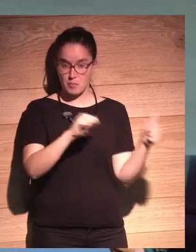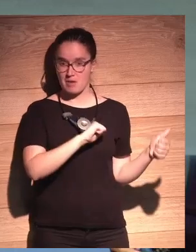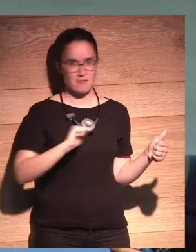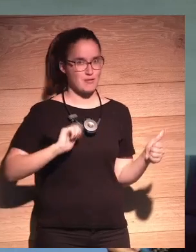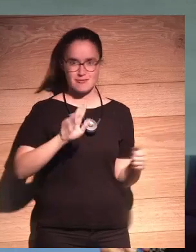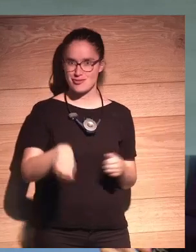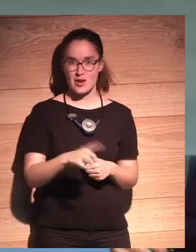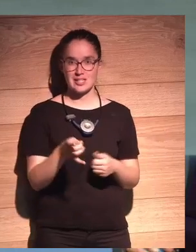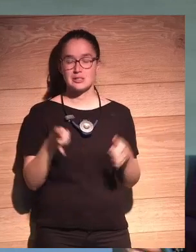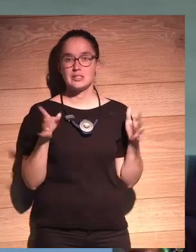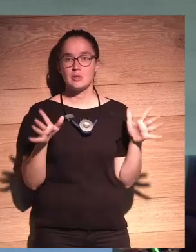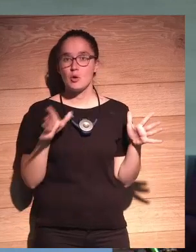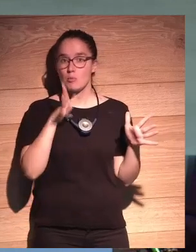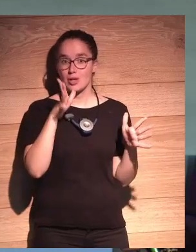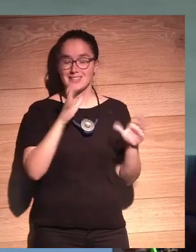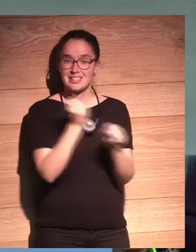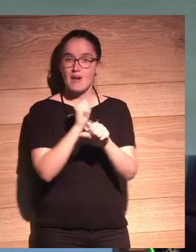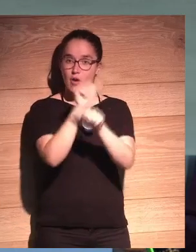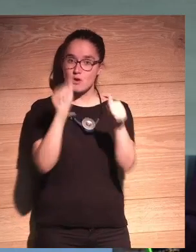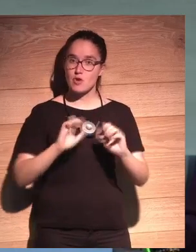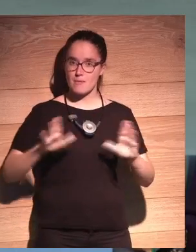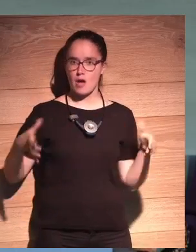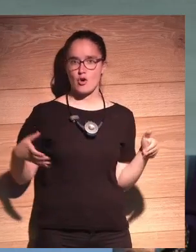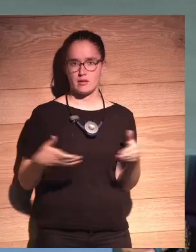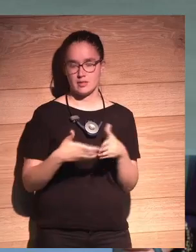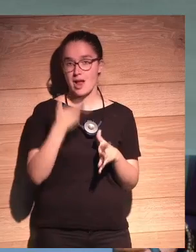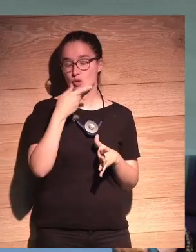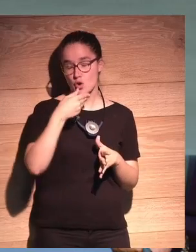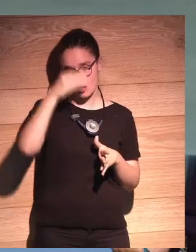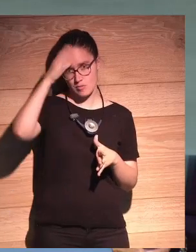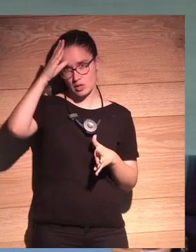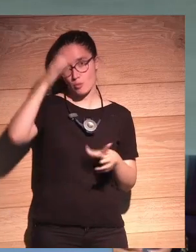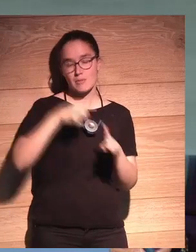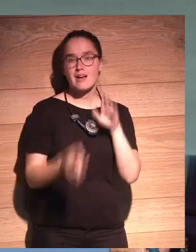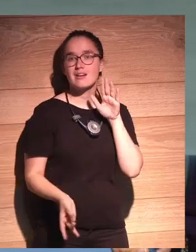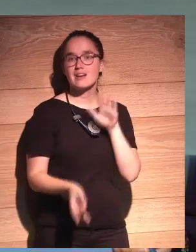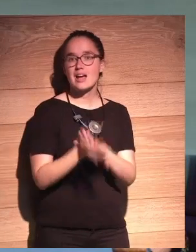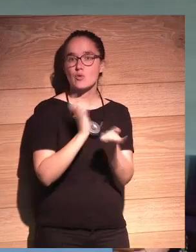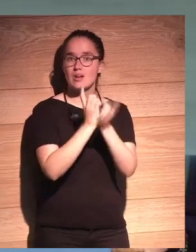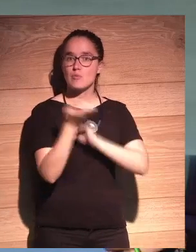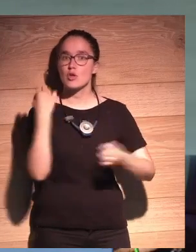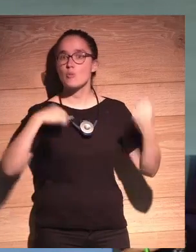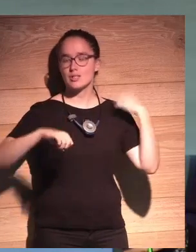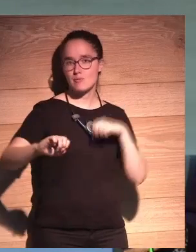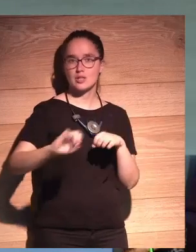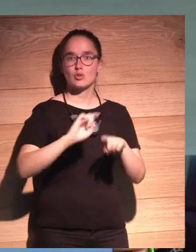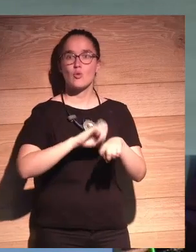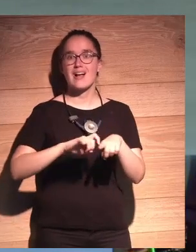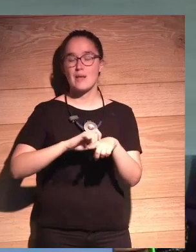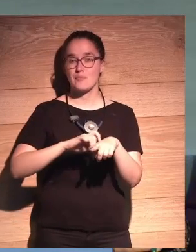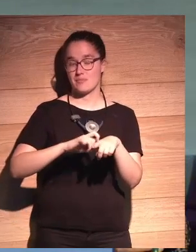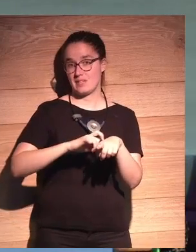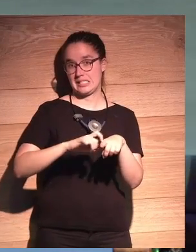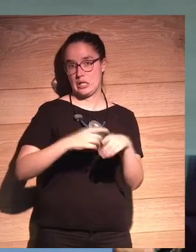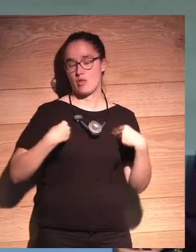and this will not happen at an individual level. It will happen collectively. The knowledge